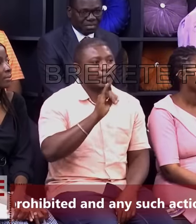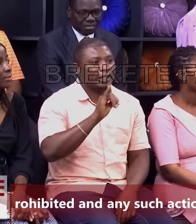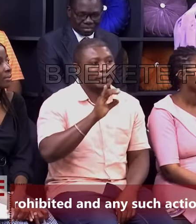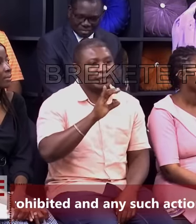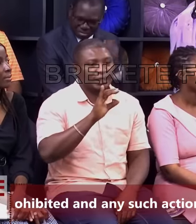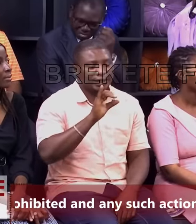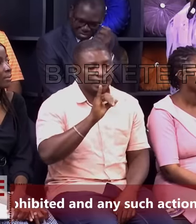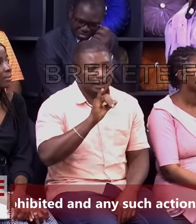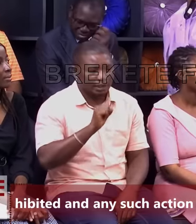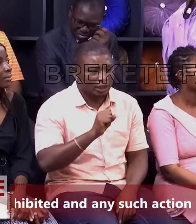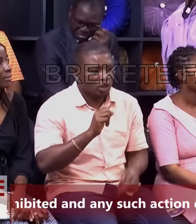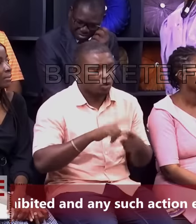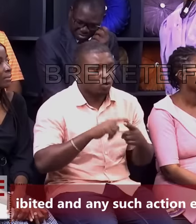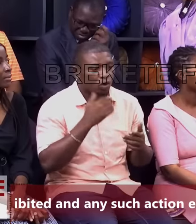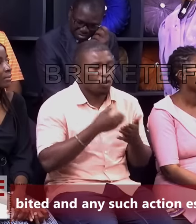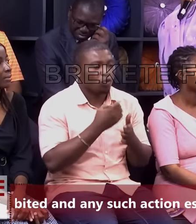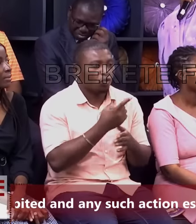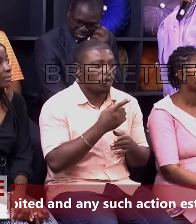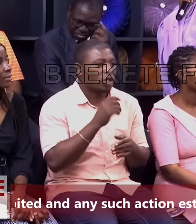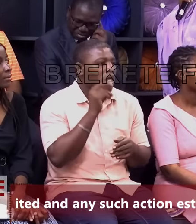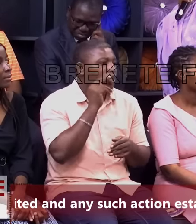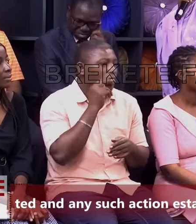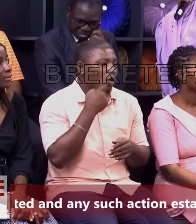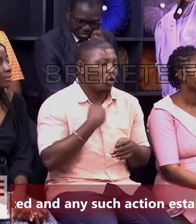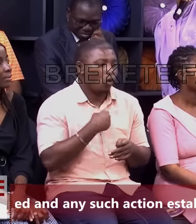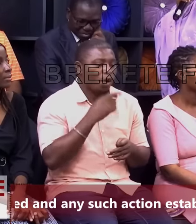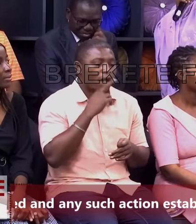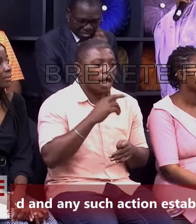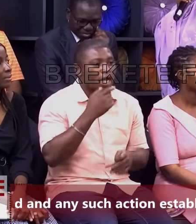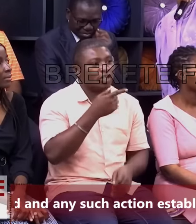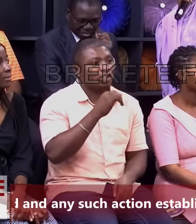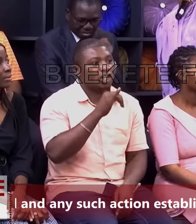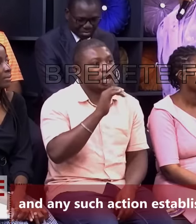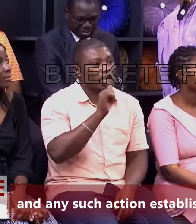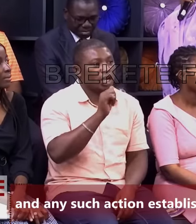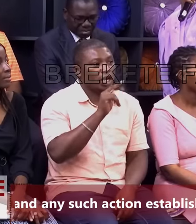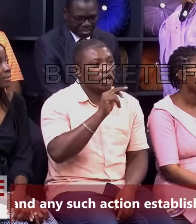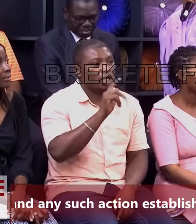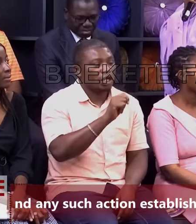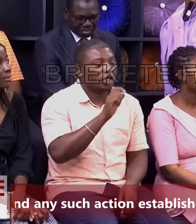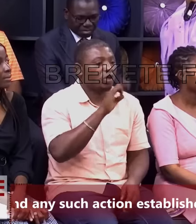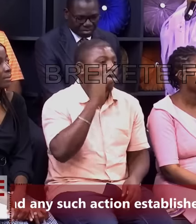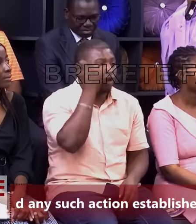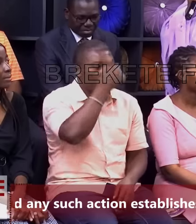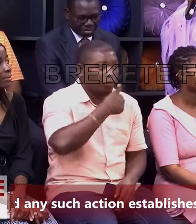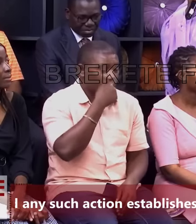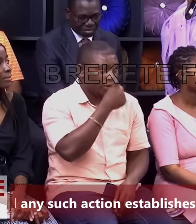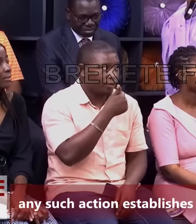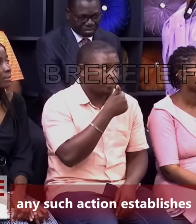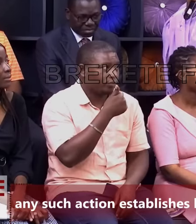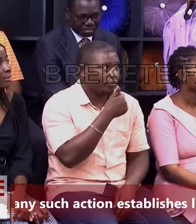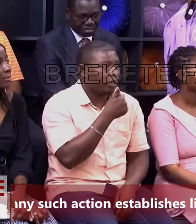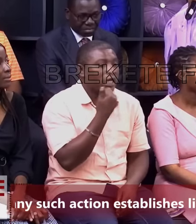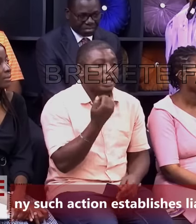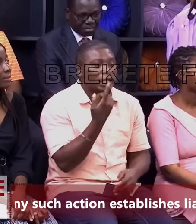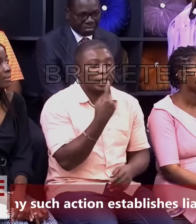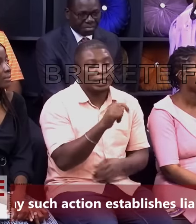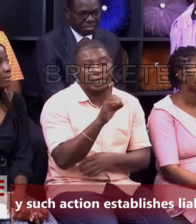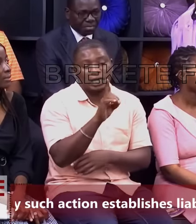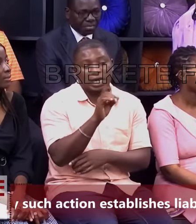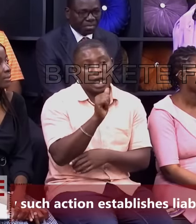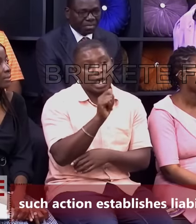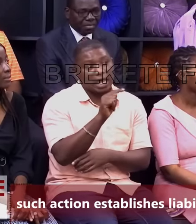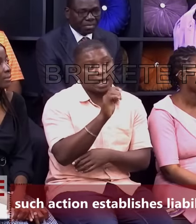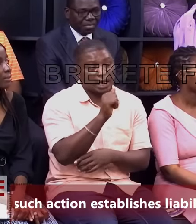Nigeria we are giant of Africa and we should be Giant in good indices the data is